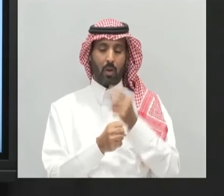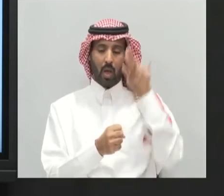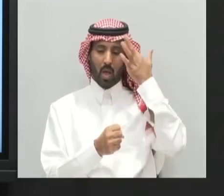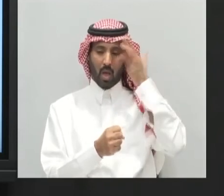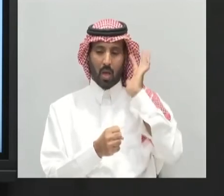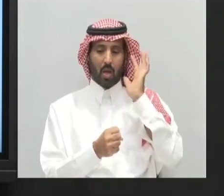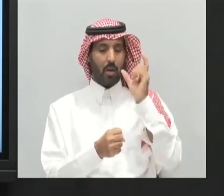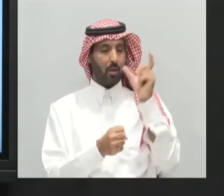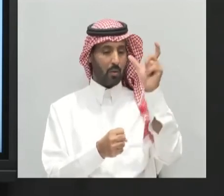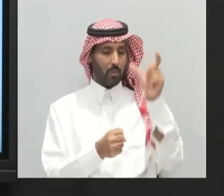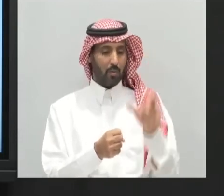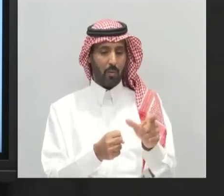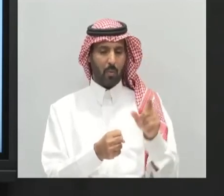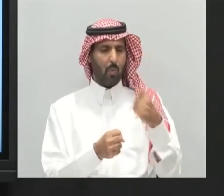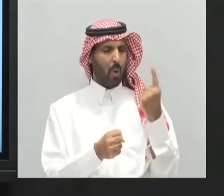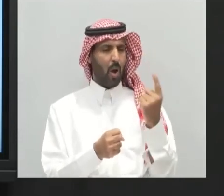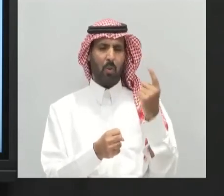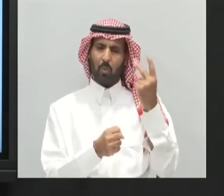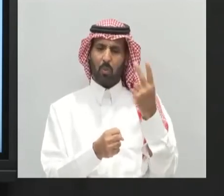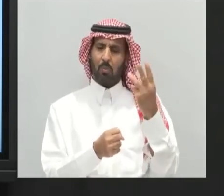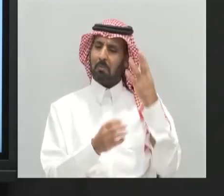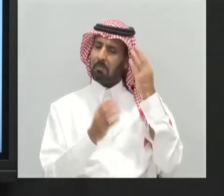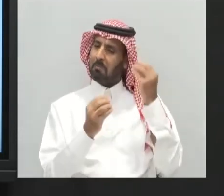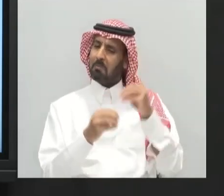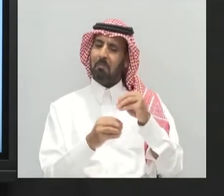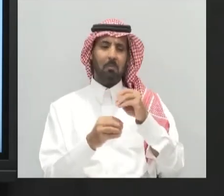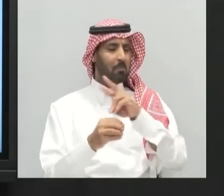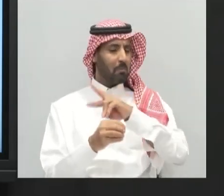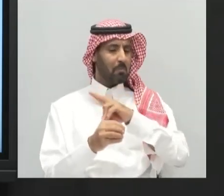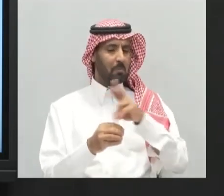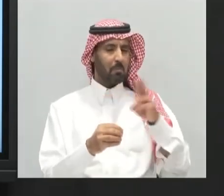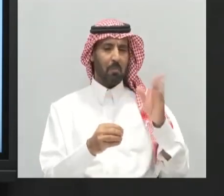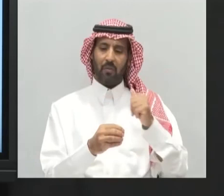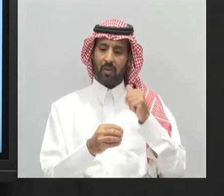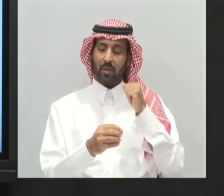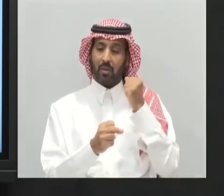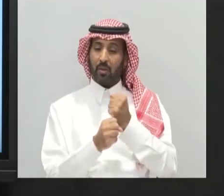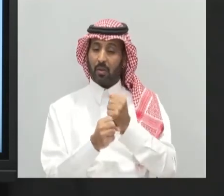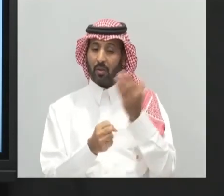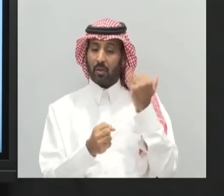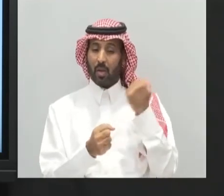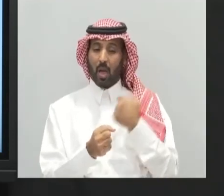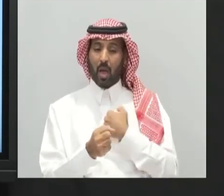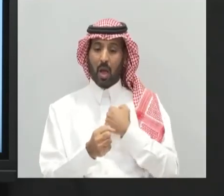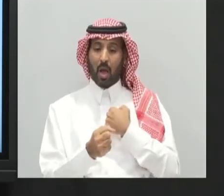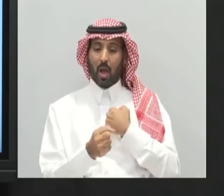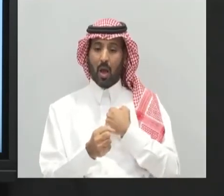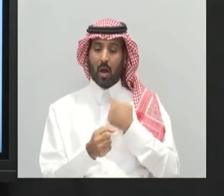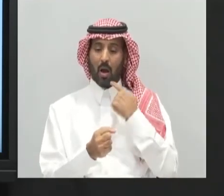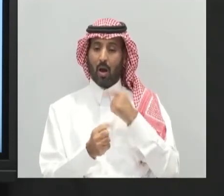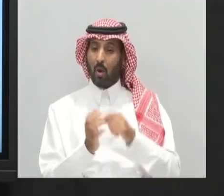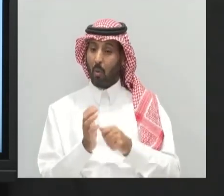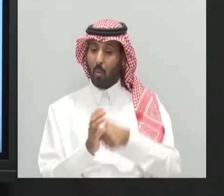use with irregular verbs without making any changes. So I can talk about myself and say, I